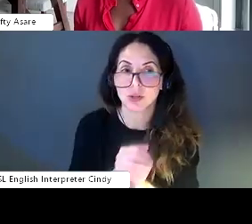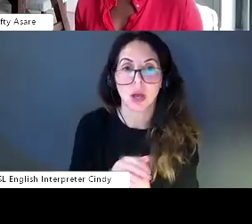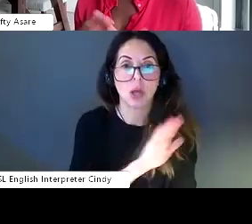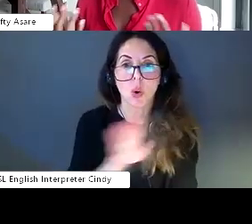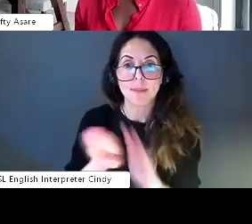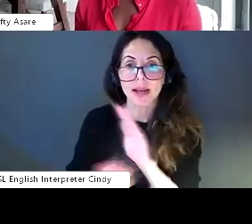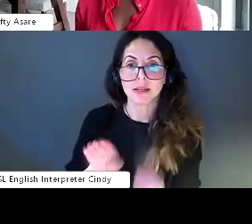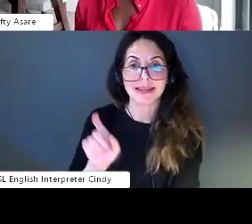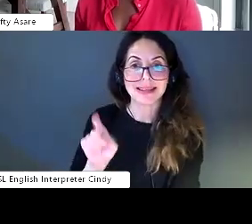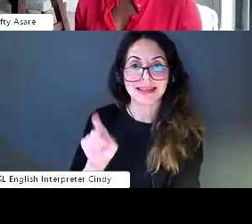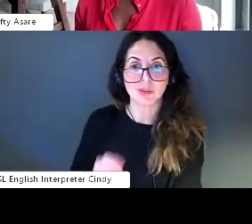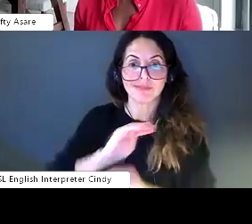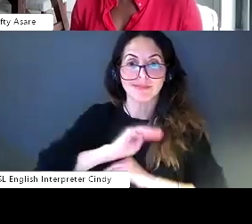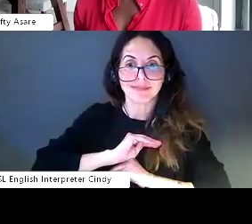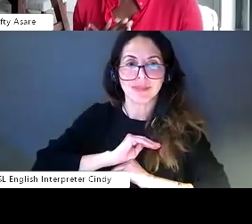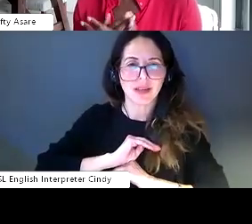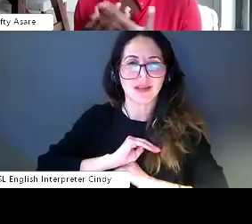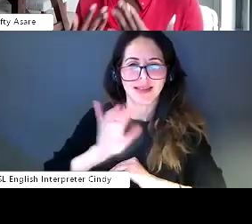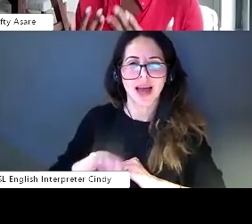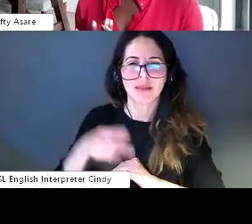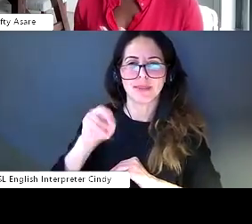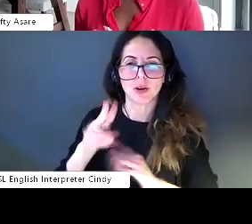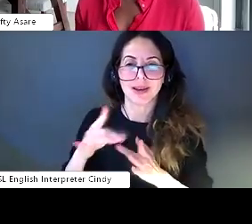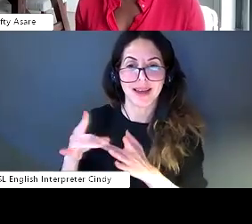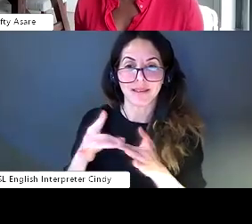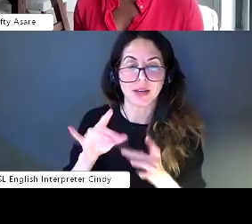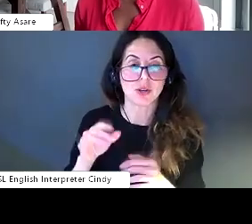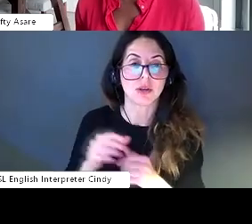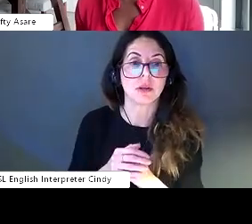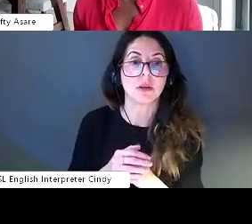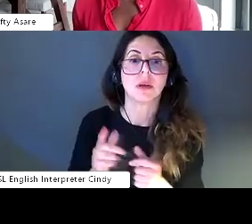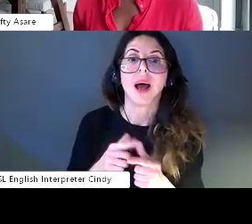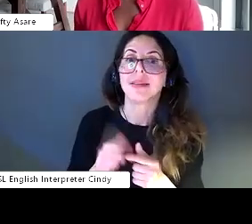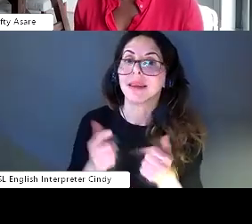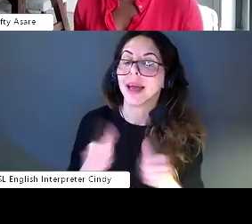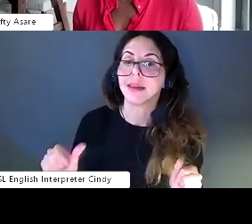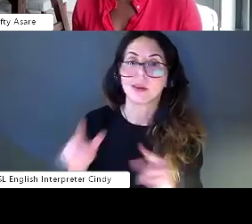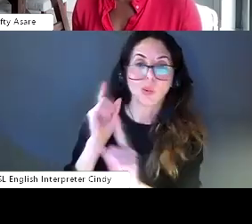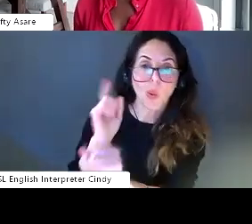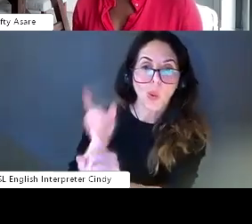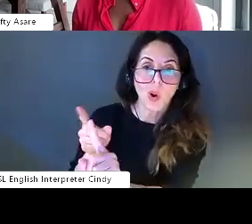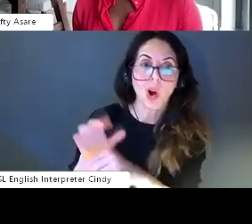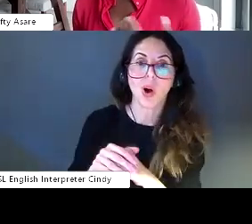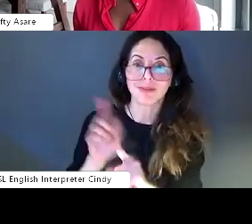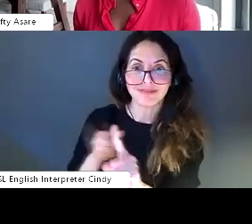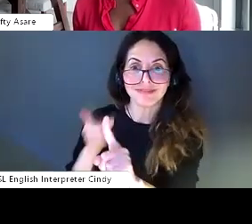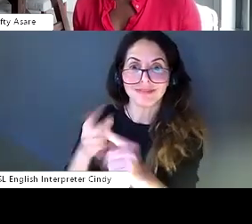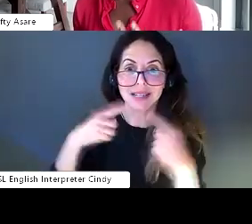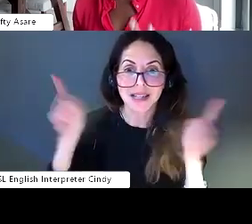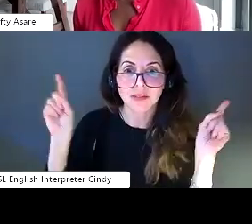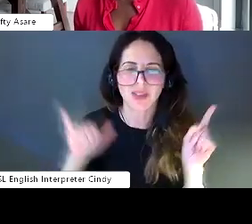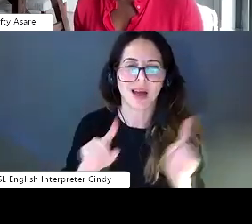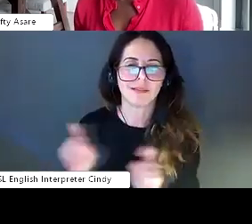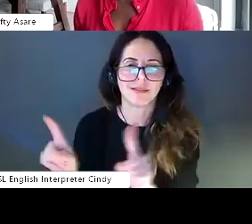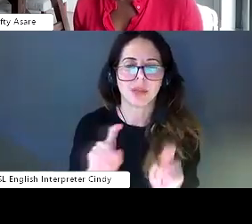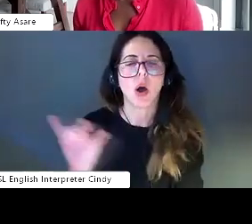met with the peer navigation, and then whatever personal goals that they had and if they were reaching those personal goals. We also provided like